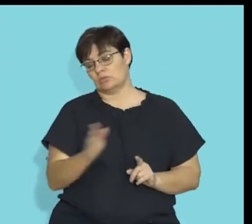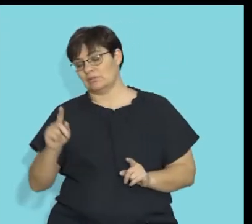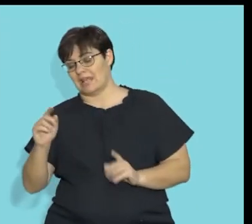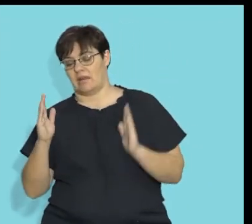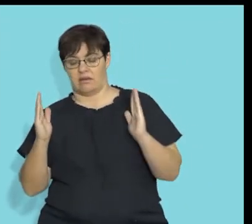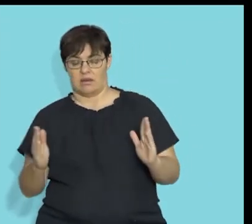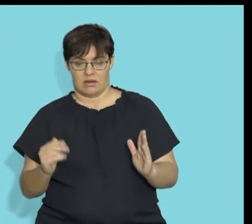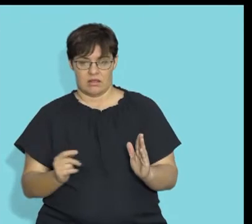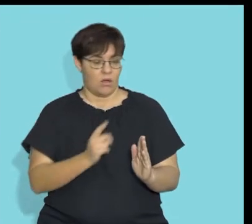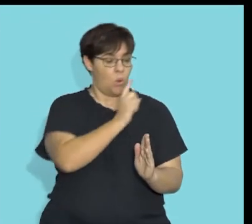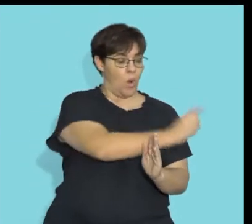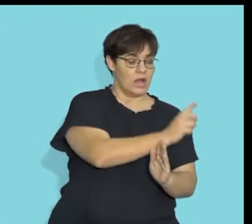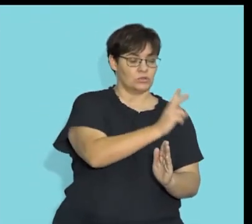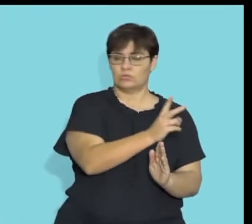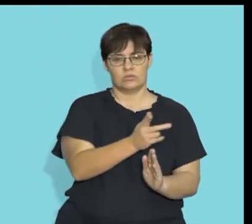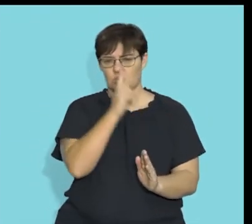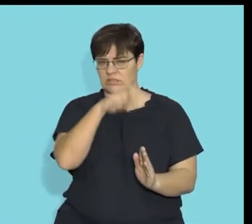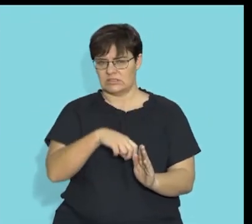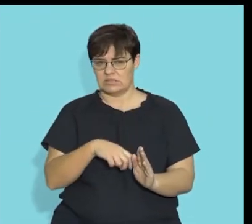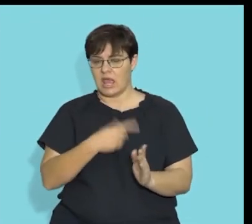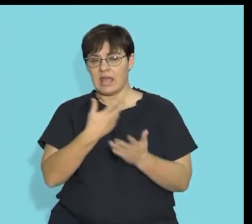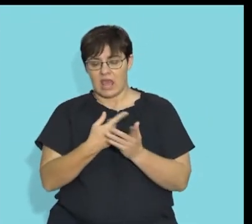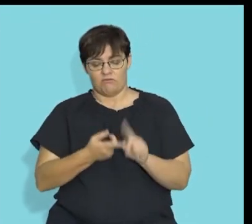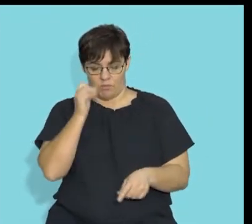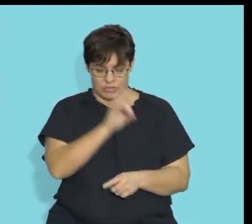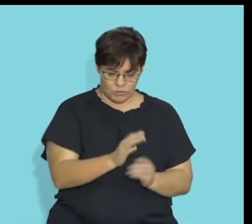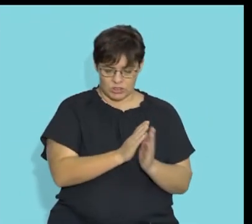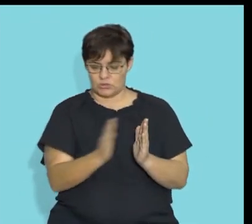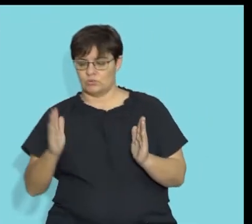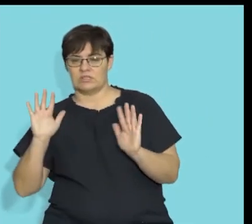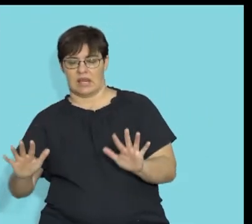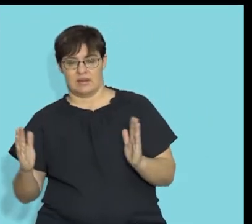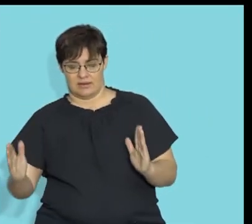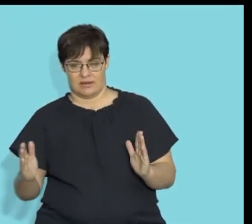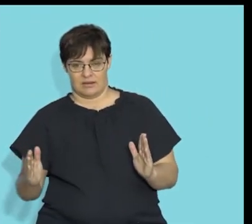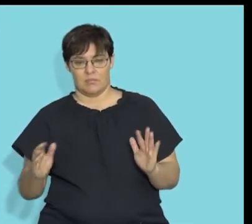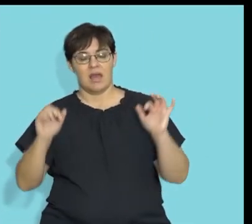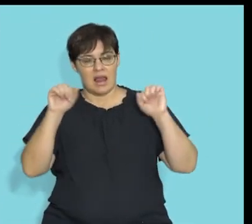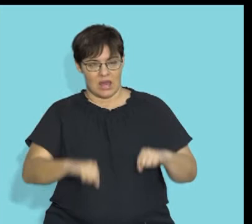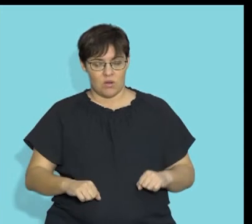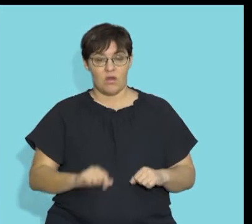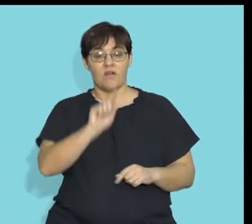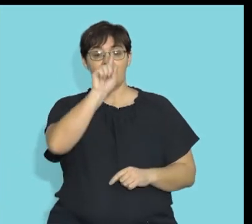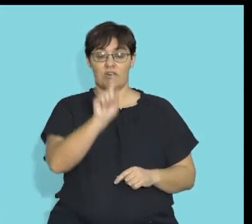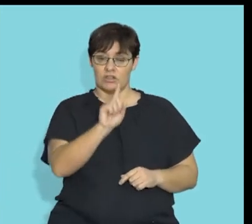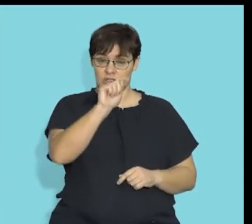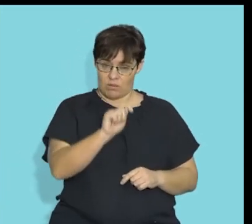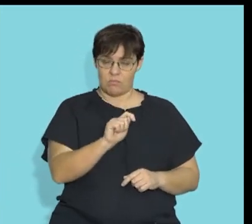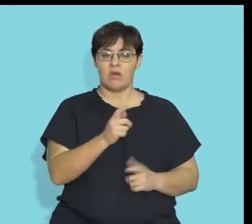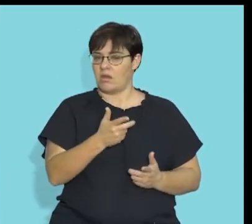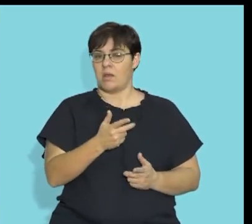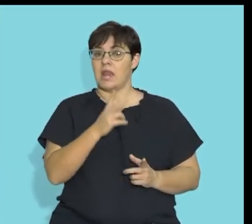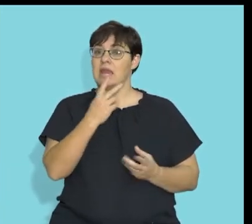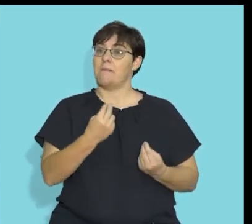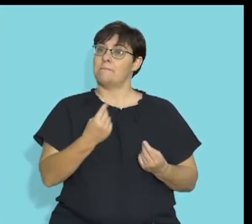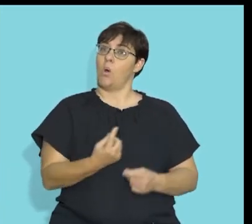to the 10th term. I don't have to go from term 1 to term 10. I'm allowed for the first term of my sum